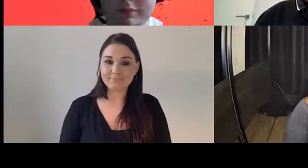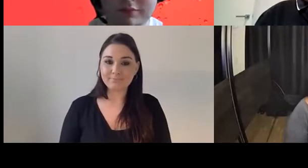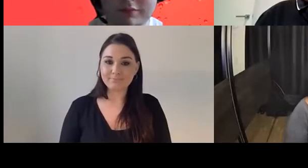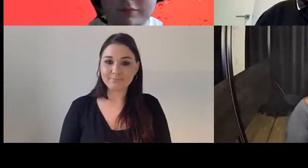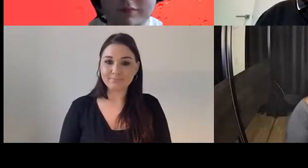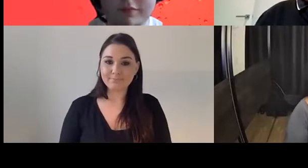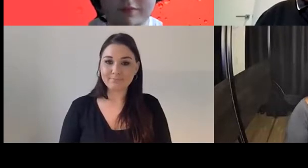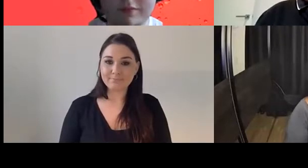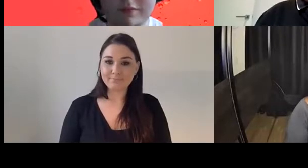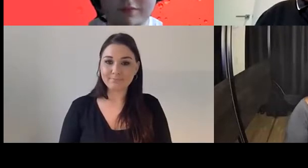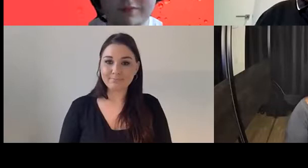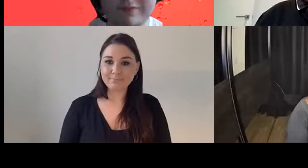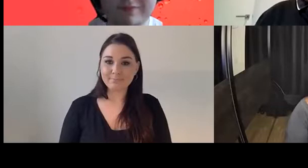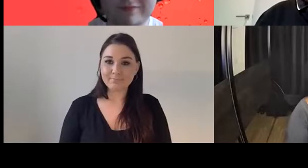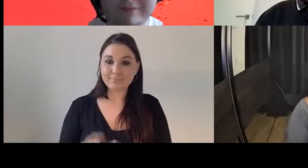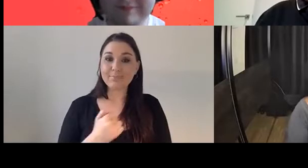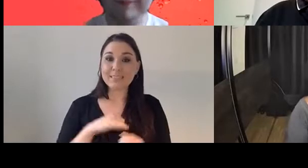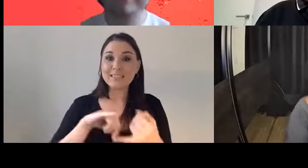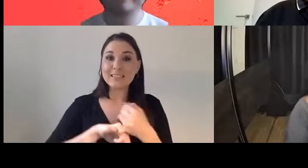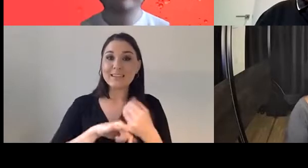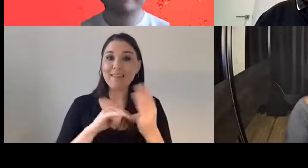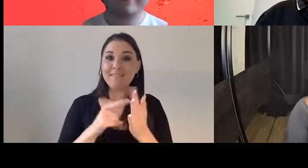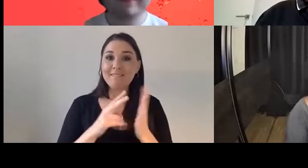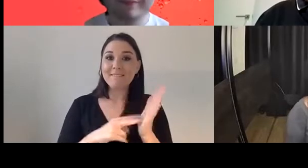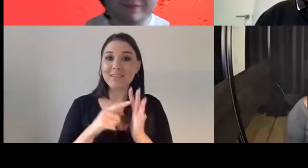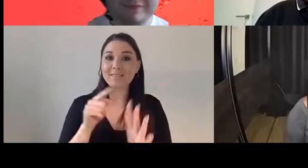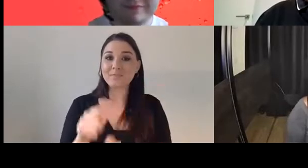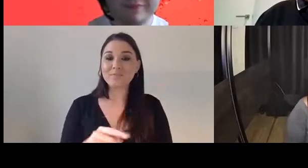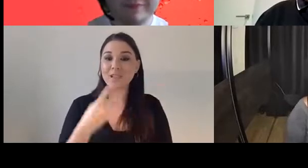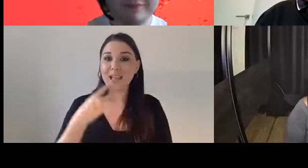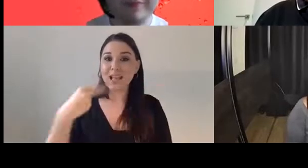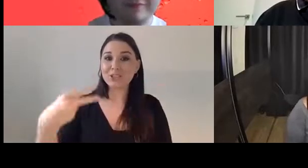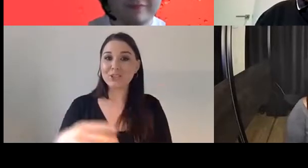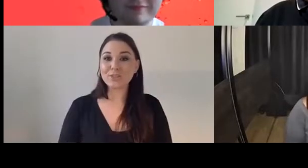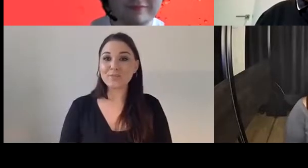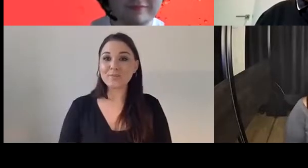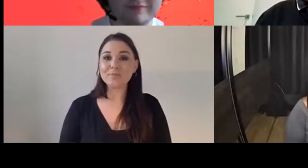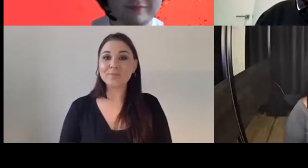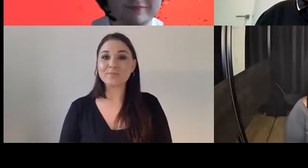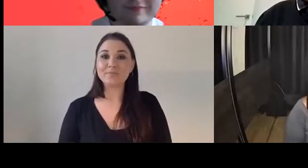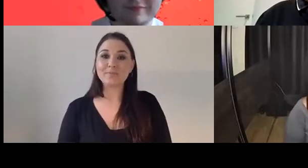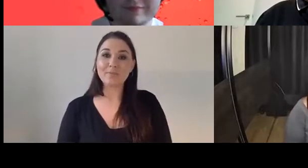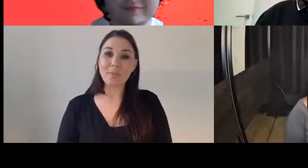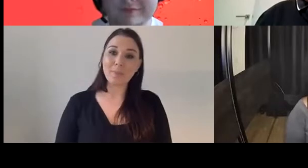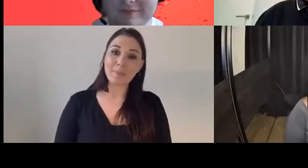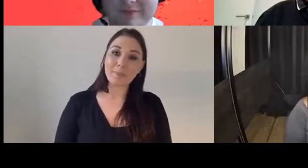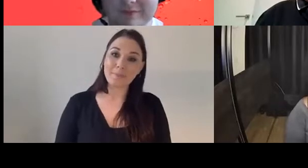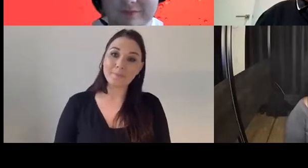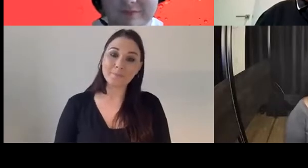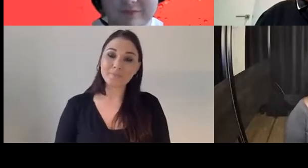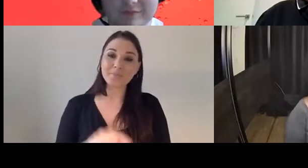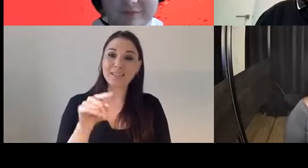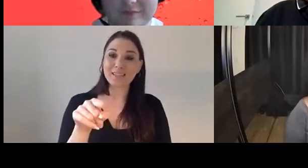It's a tough one. I mean, I can take a stab at it. I think this is management, right? This